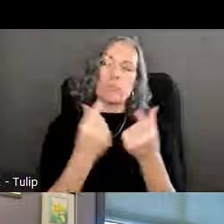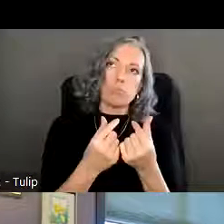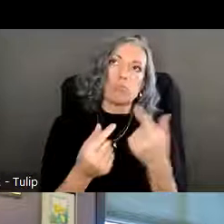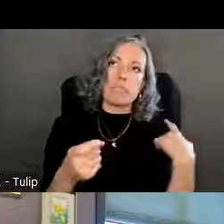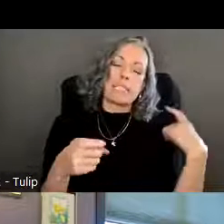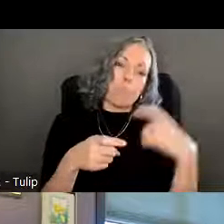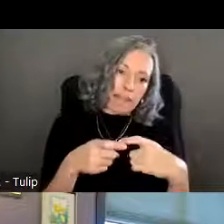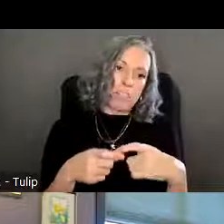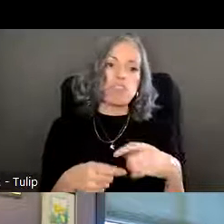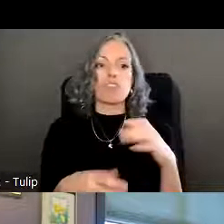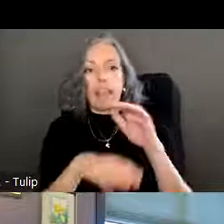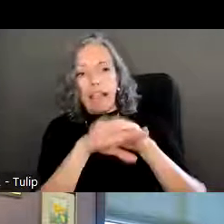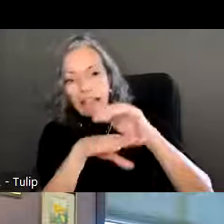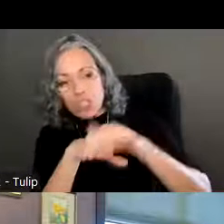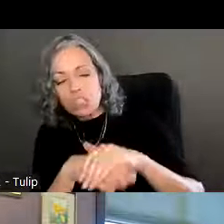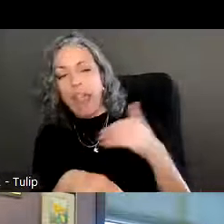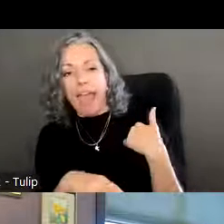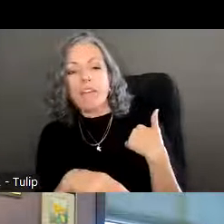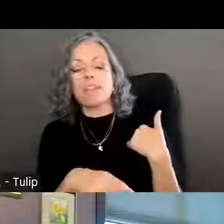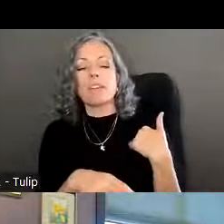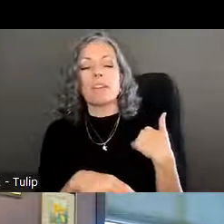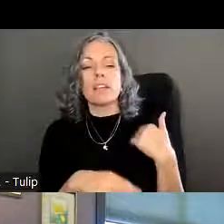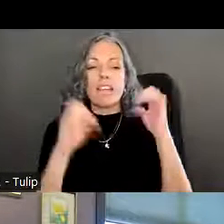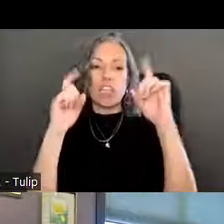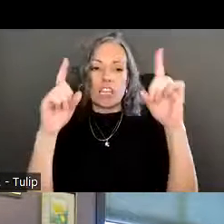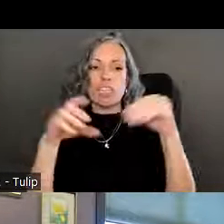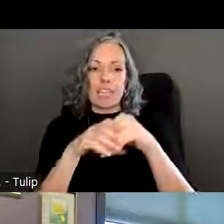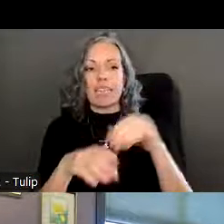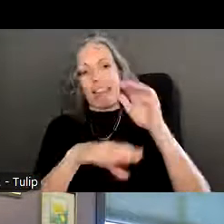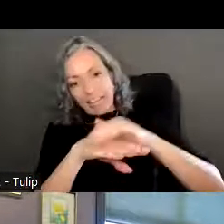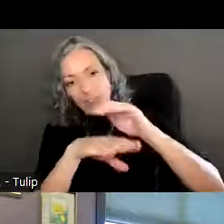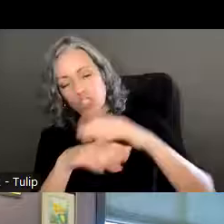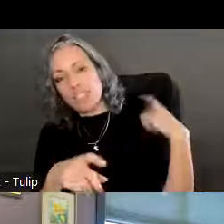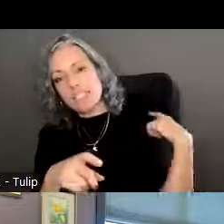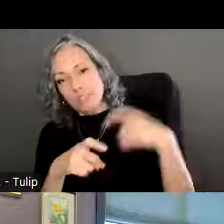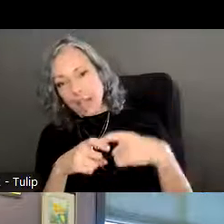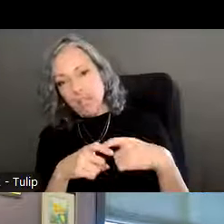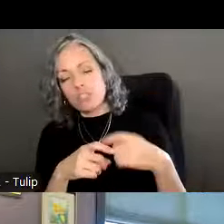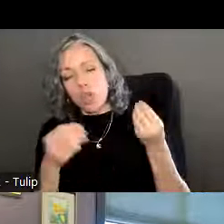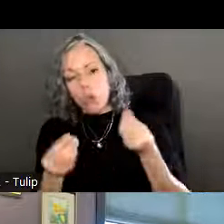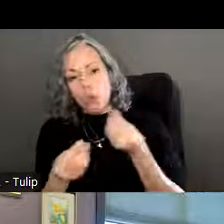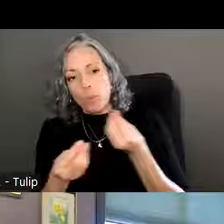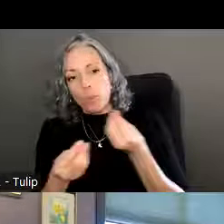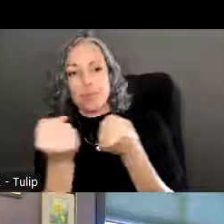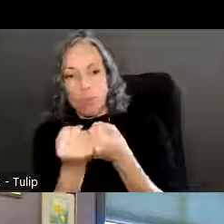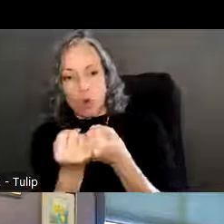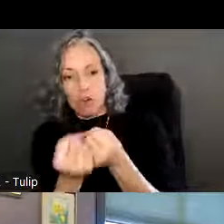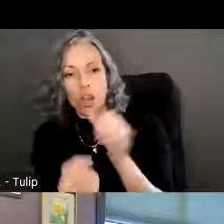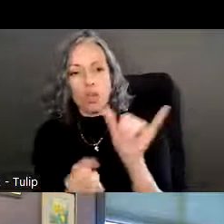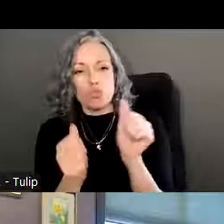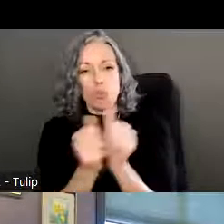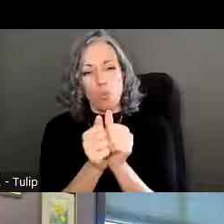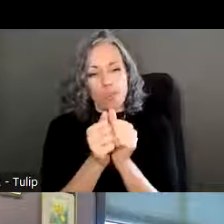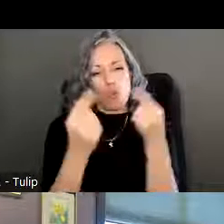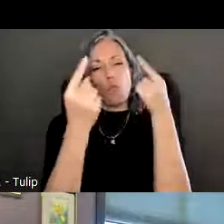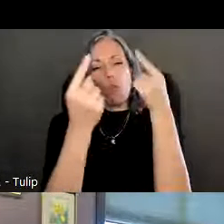Spanish, education in English and Spanish. We provide respite. And then aligned with some of the